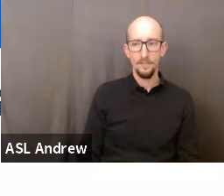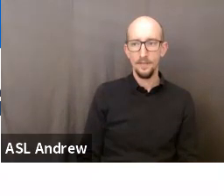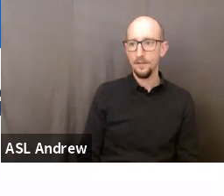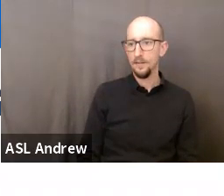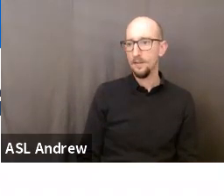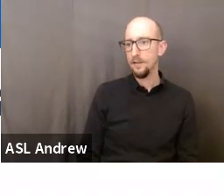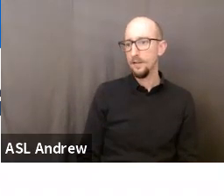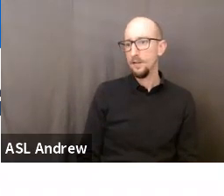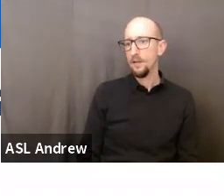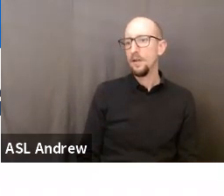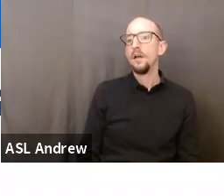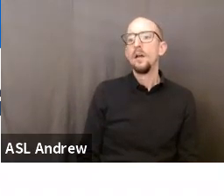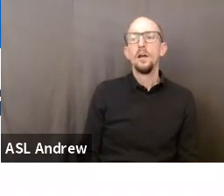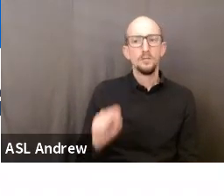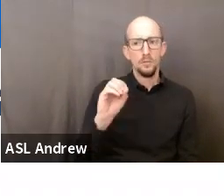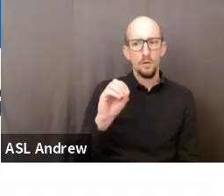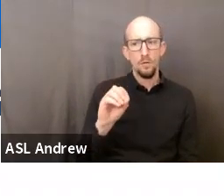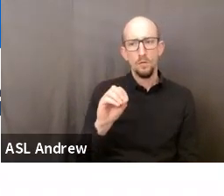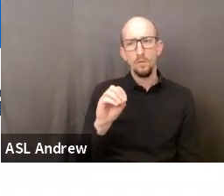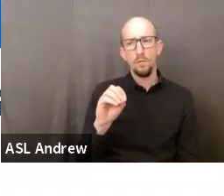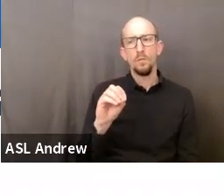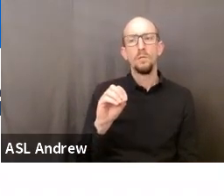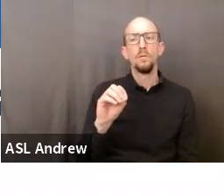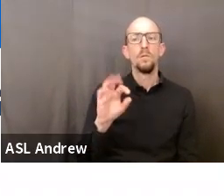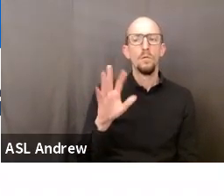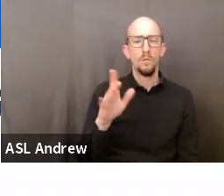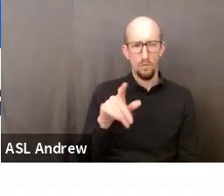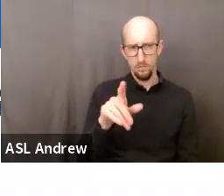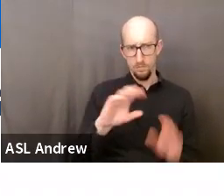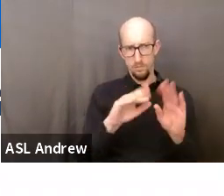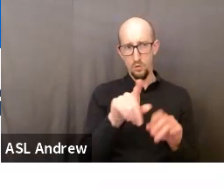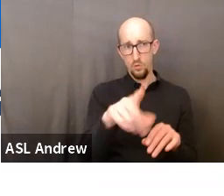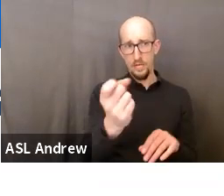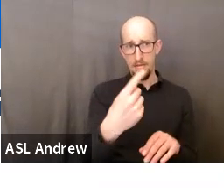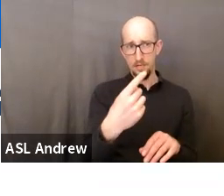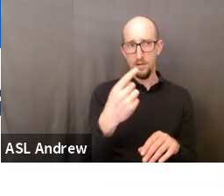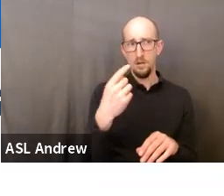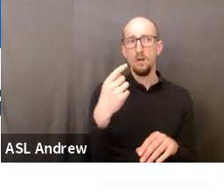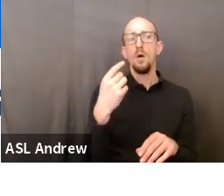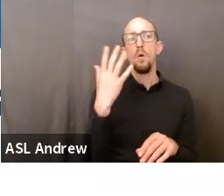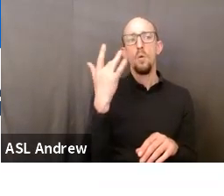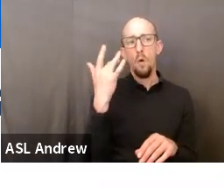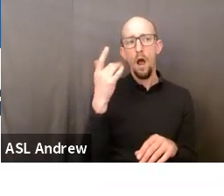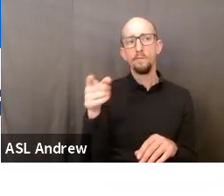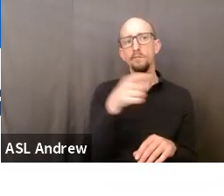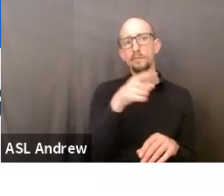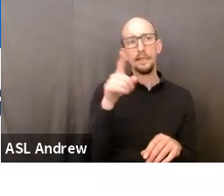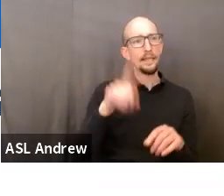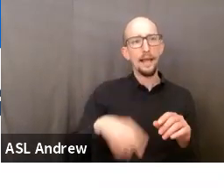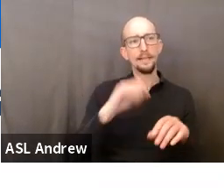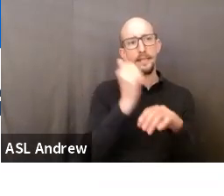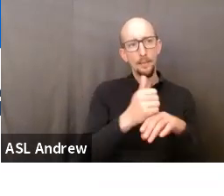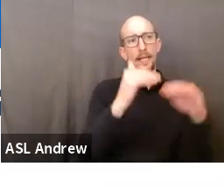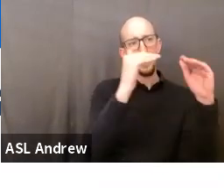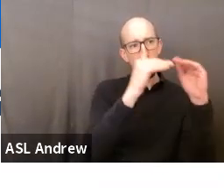why they could not be made as evenly as possible as the cutoff by